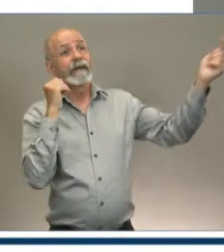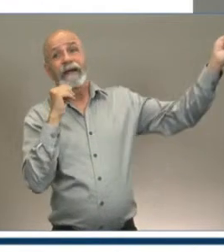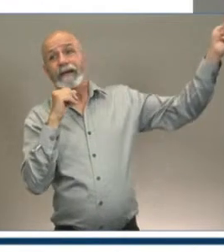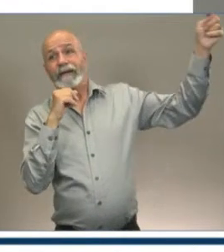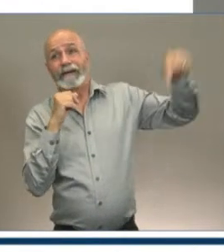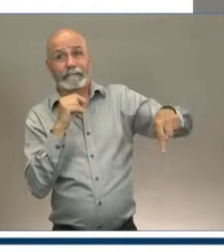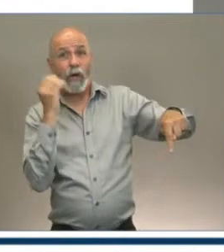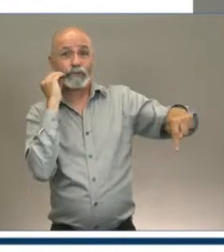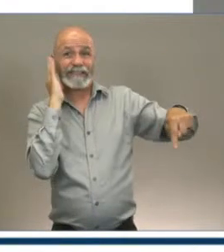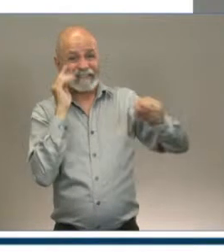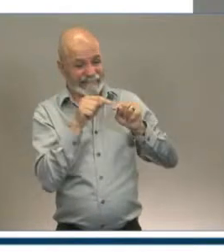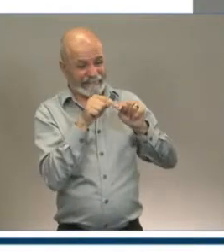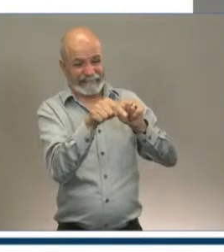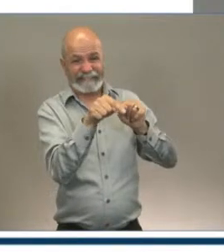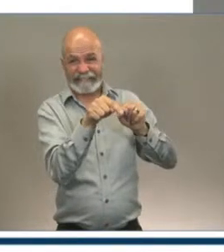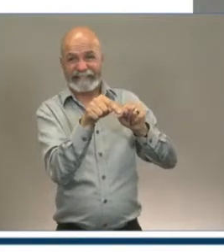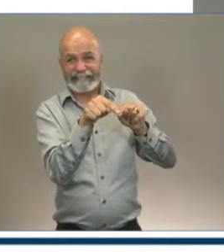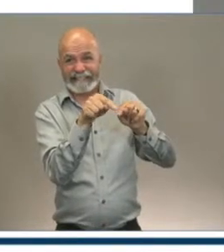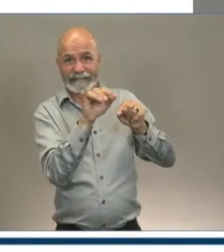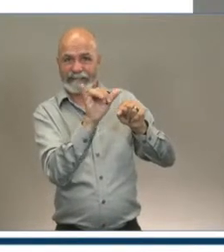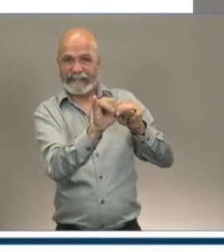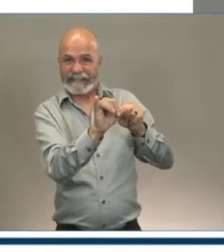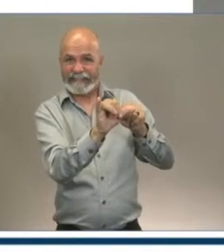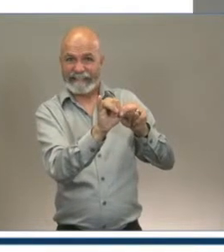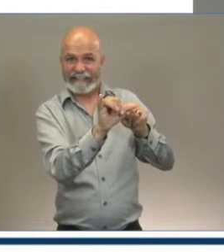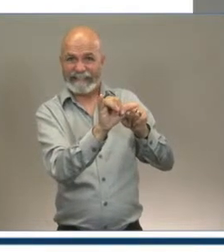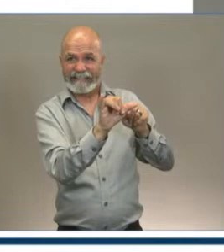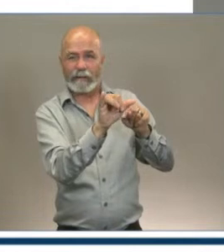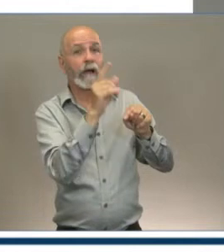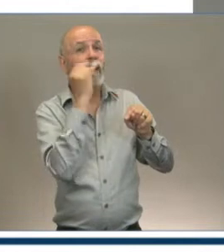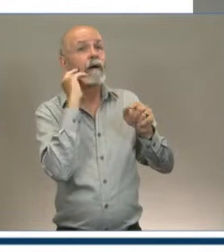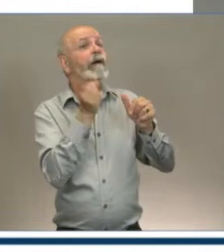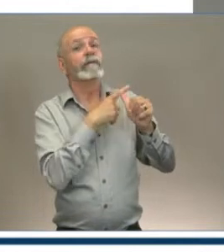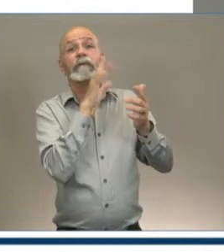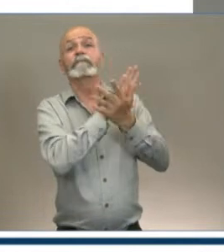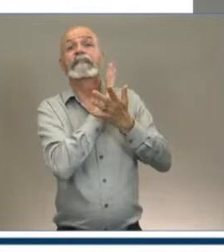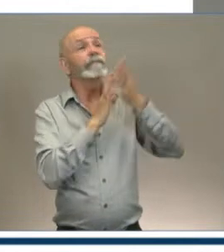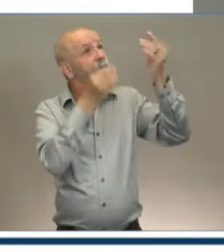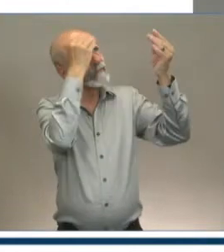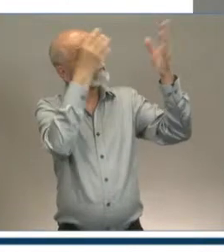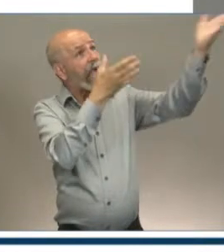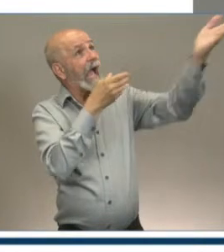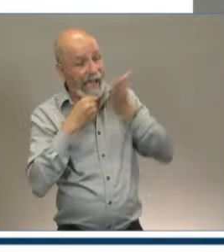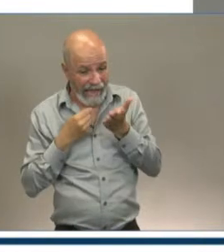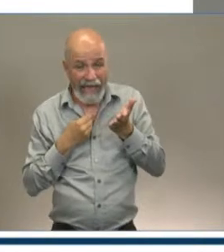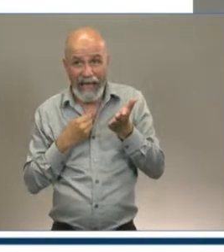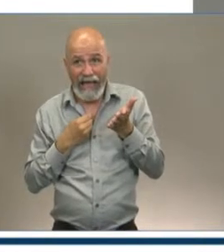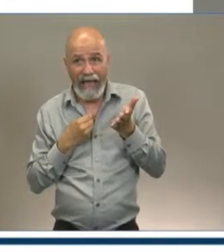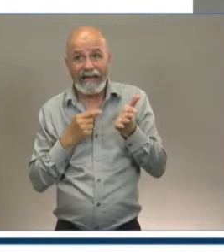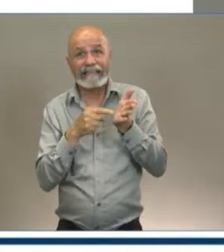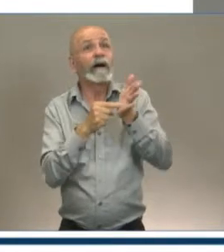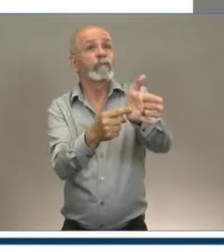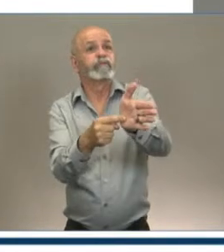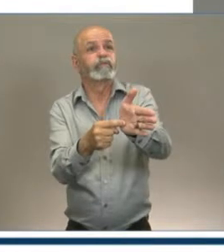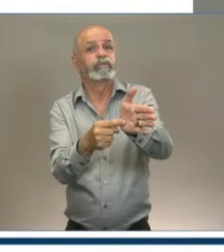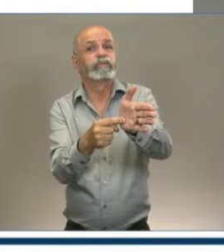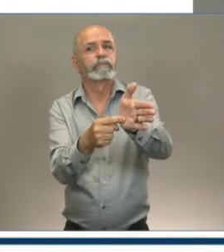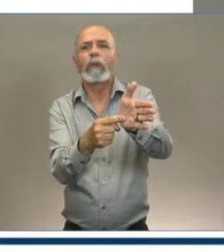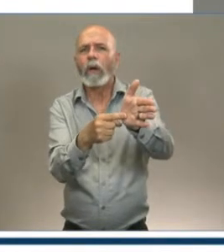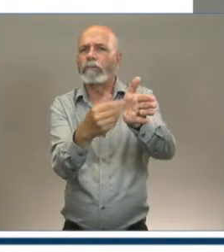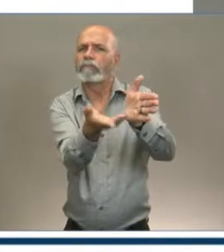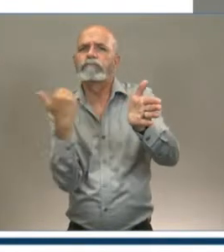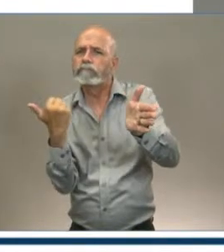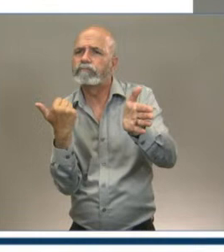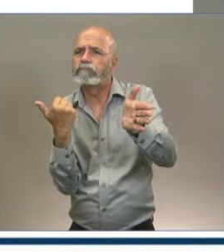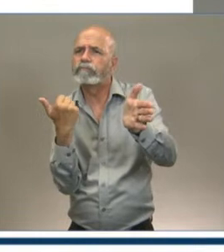they stay there until they can either bring forward the necessary documentation, or if they're not allowed in, until